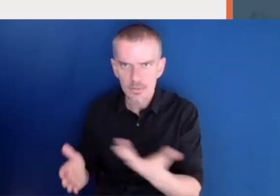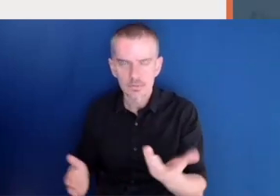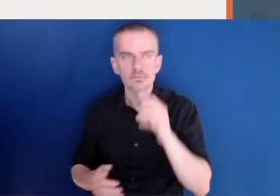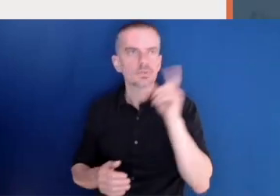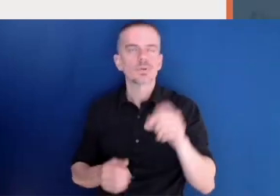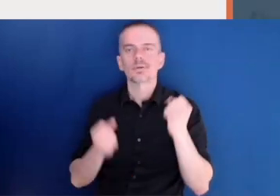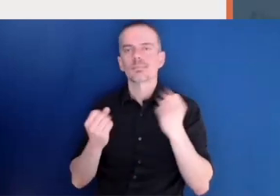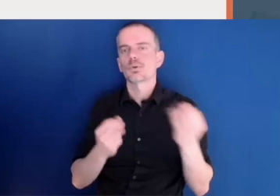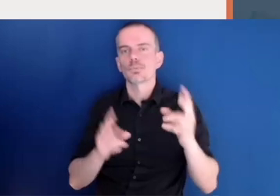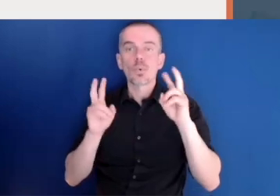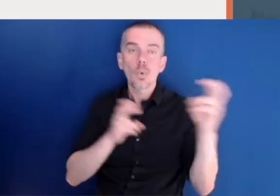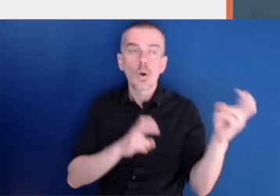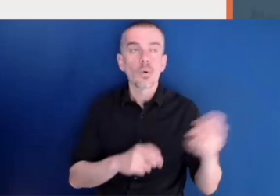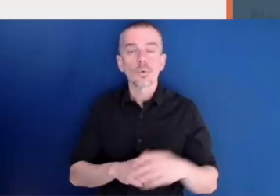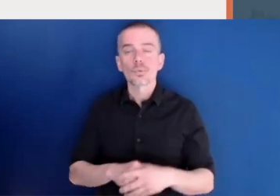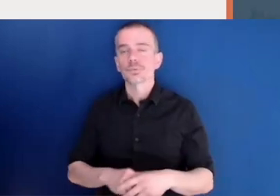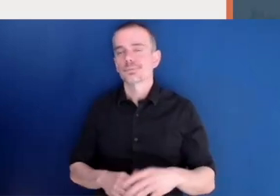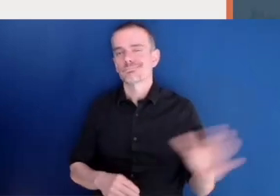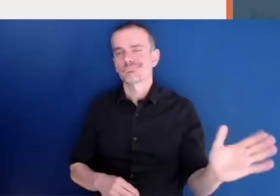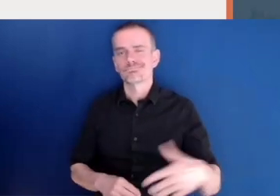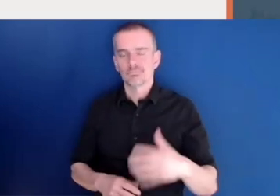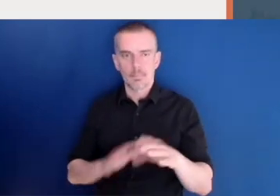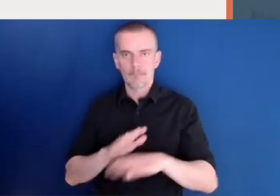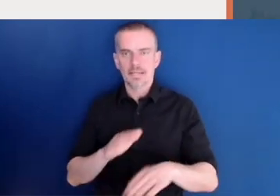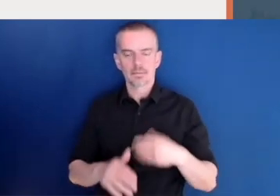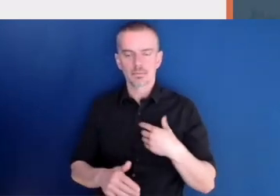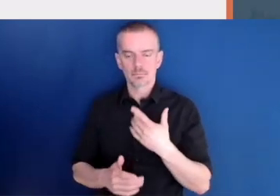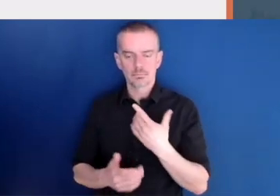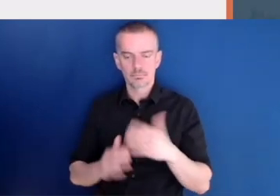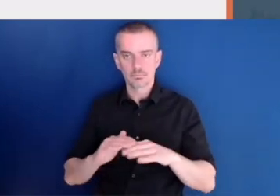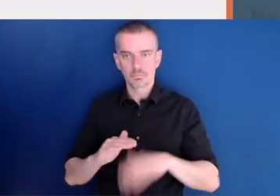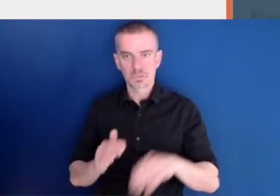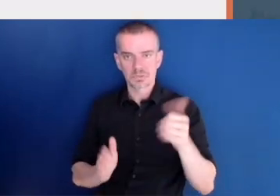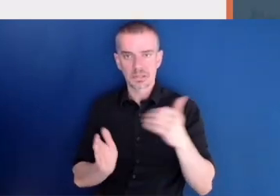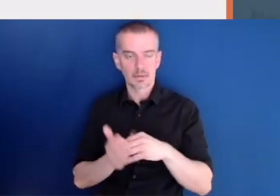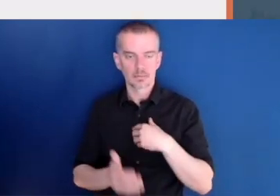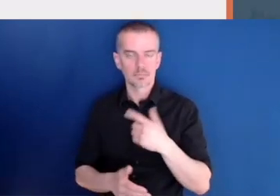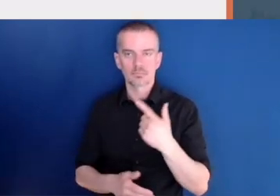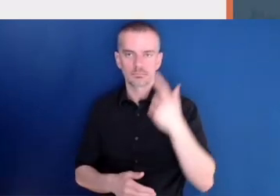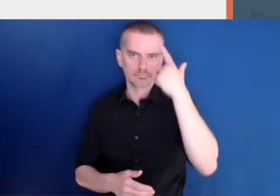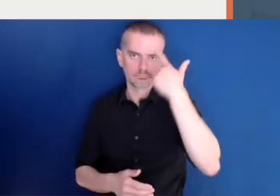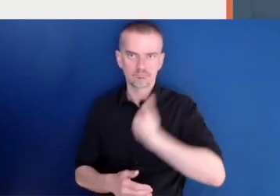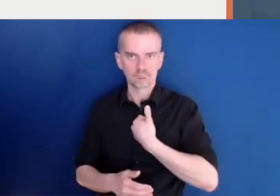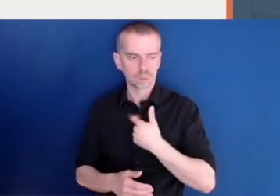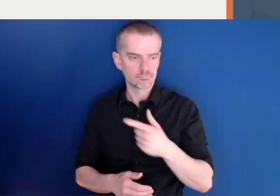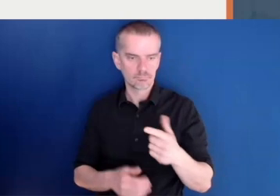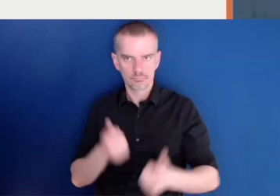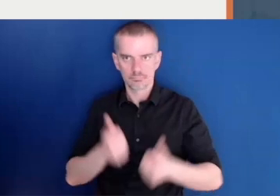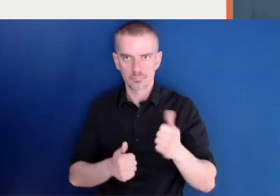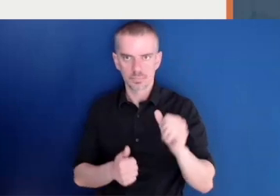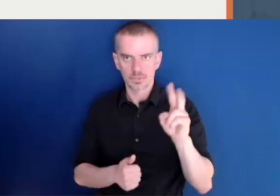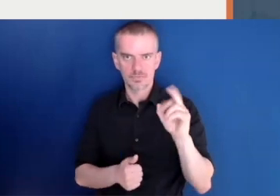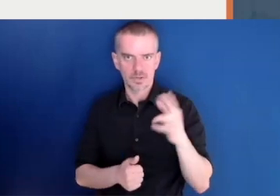multiple quotes retrieved. We can basically just pick, you know, from the vendor that is basically the